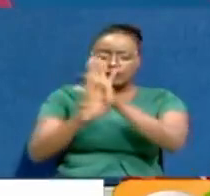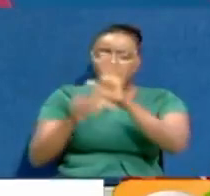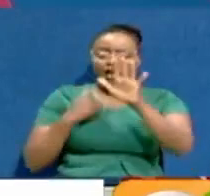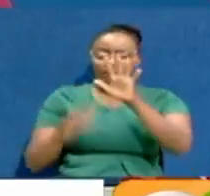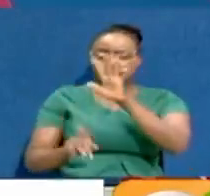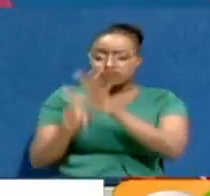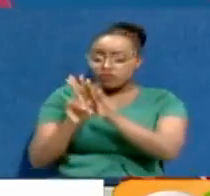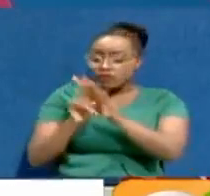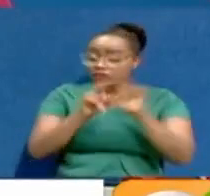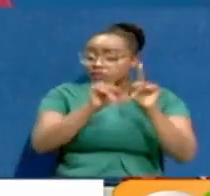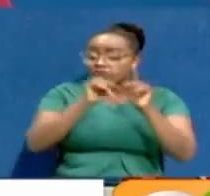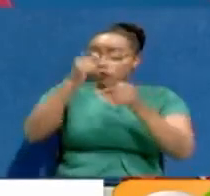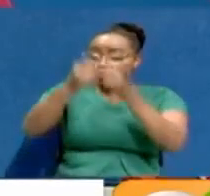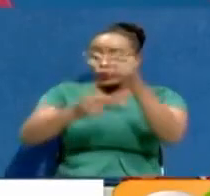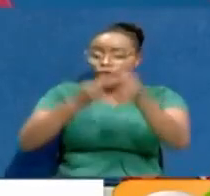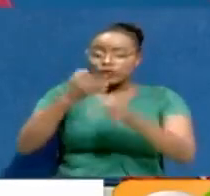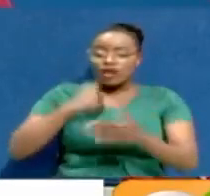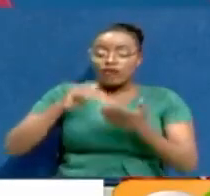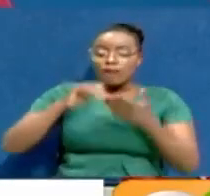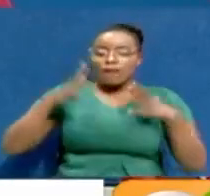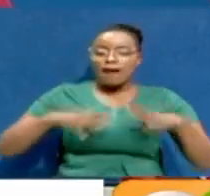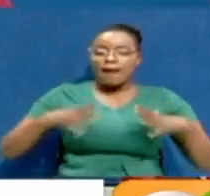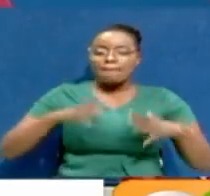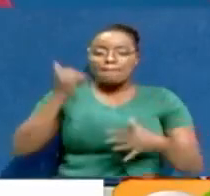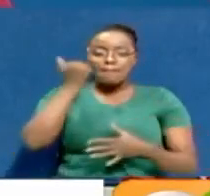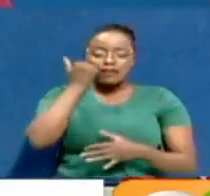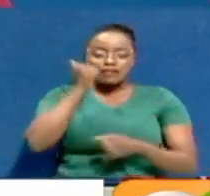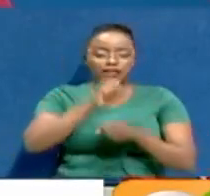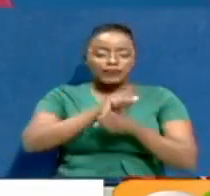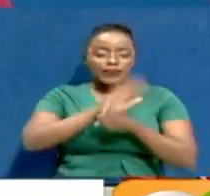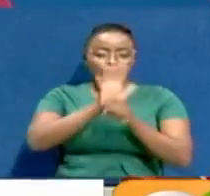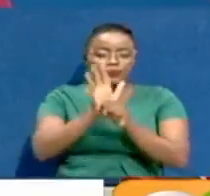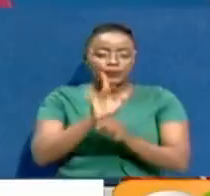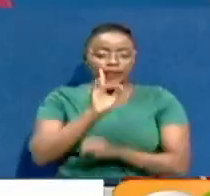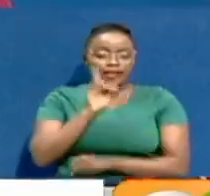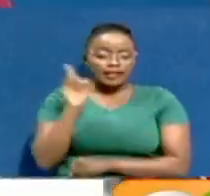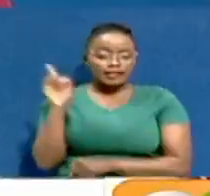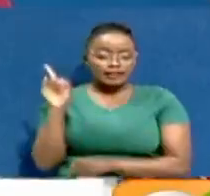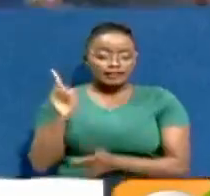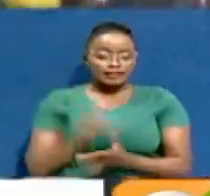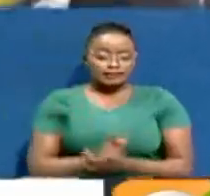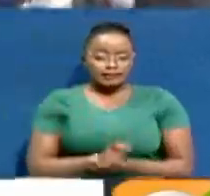the country continues to register a high number of infections.